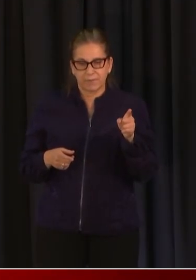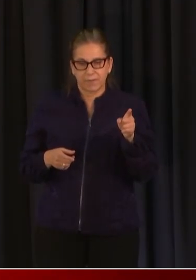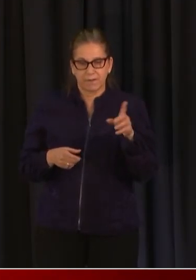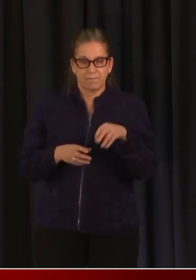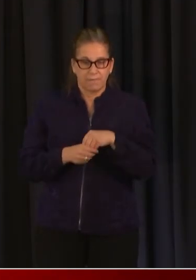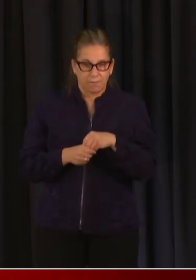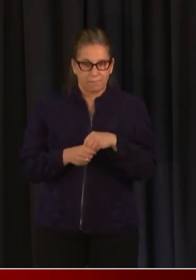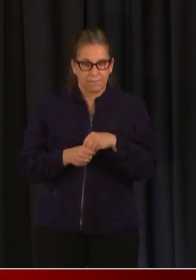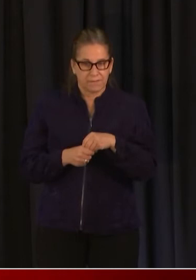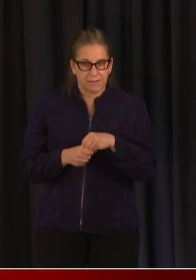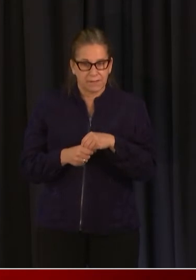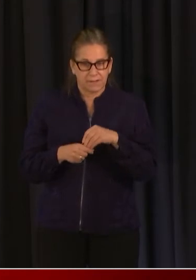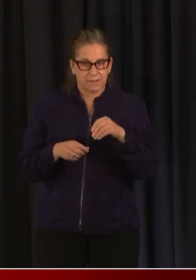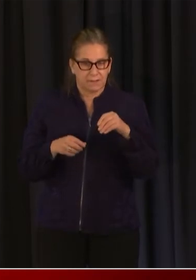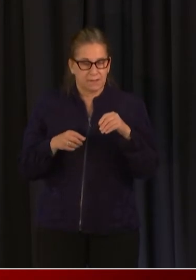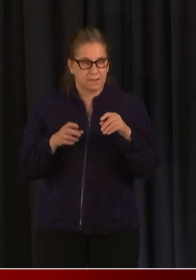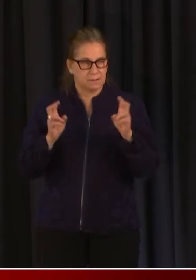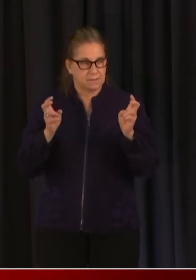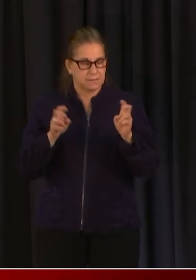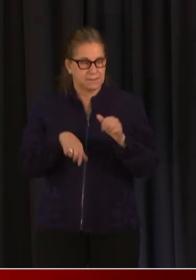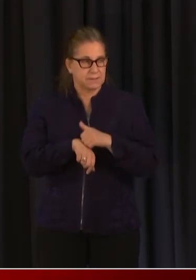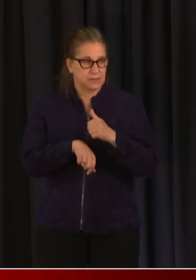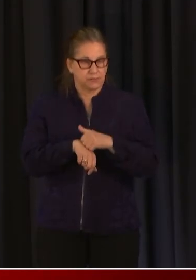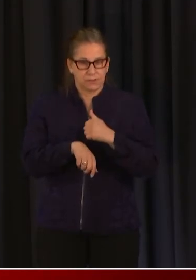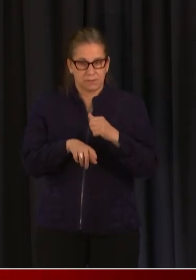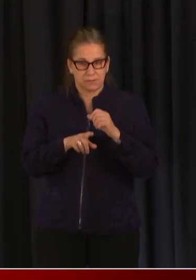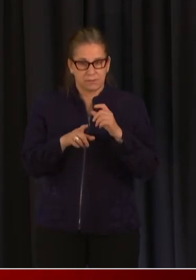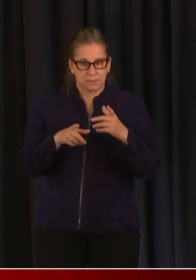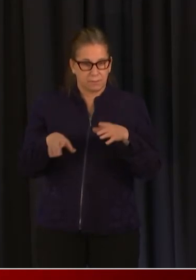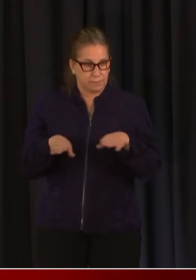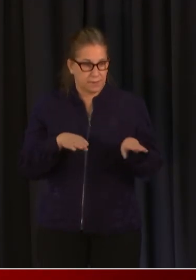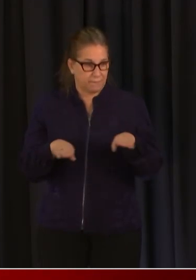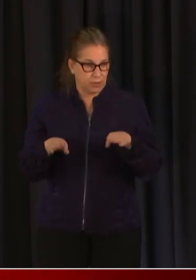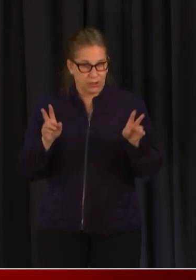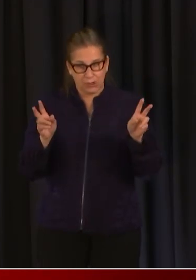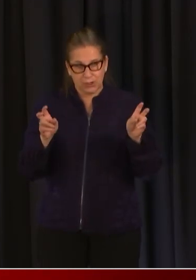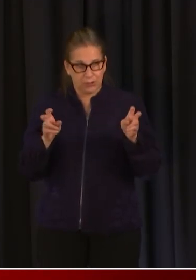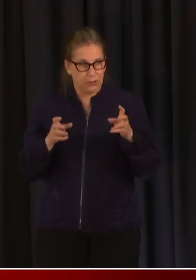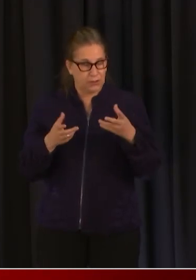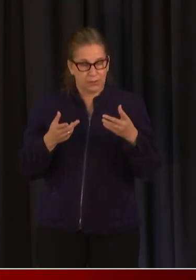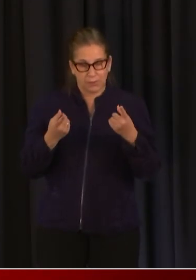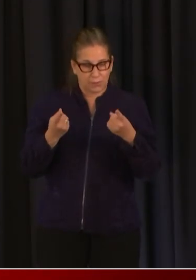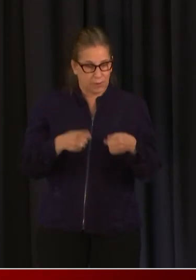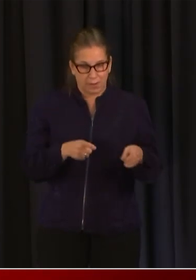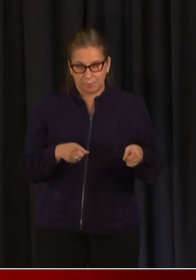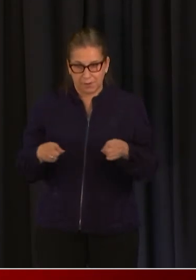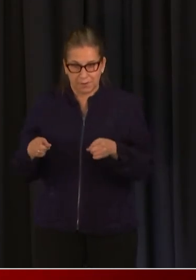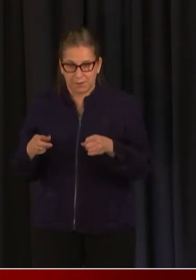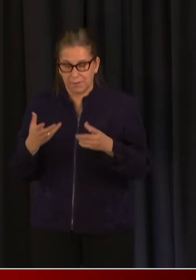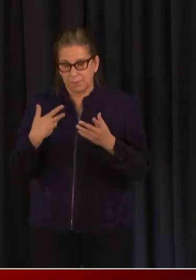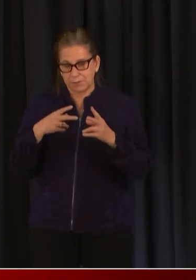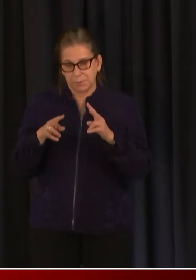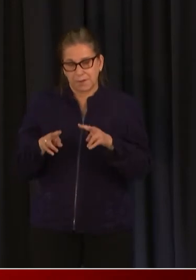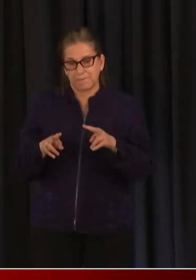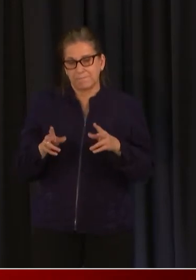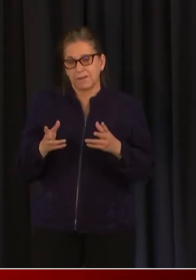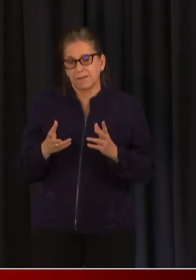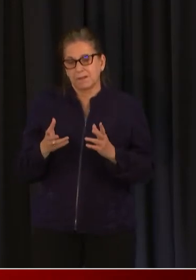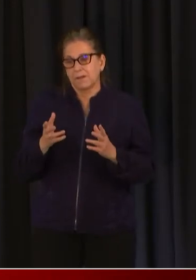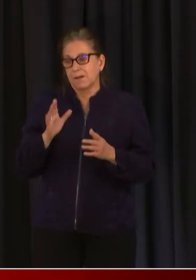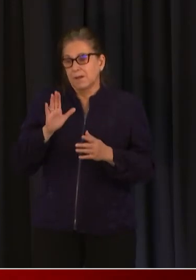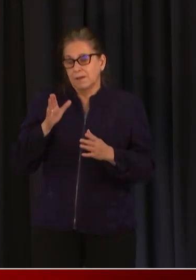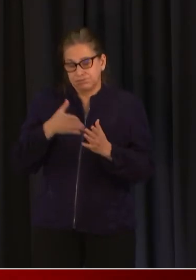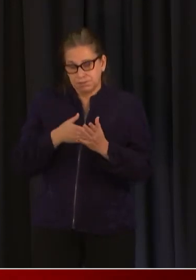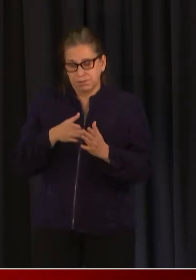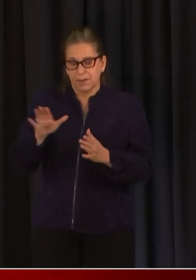were engaging in this dangerous behavior, it would be, in my view, a dereliction of their duty, and they have to be held accountable.